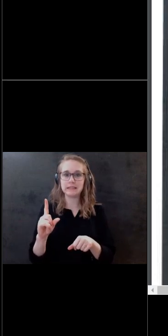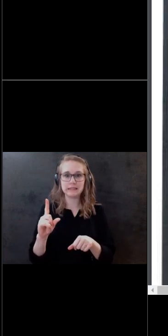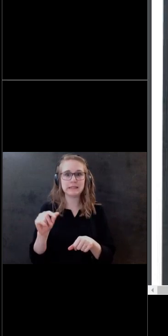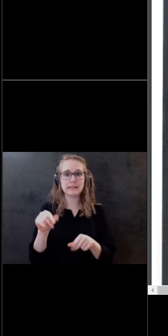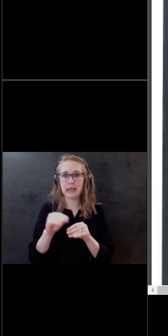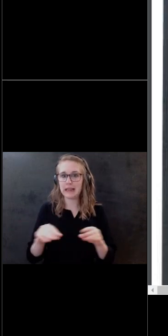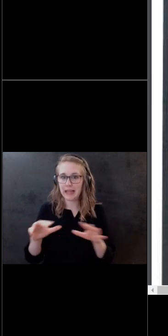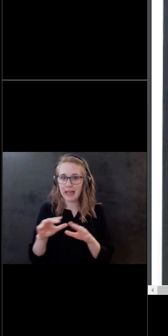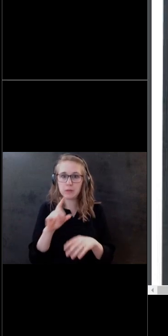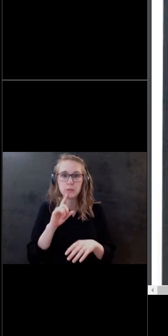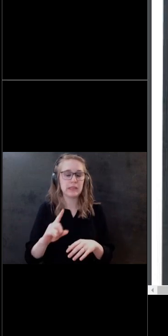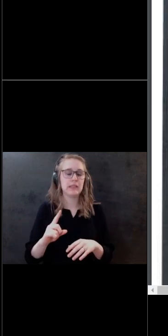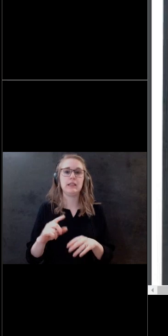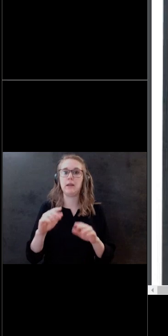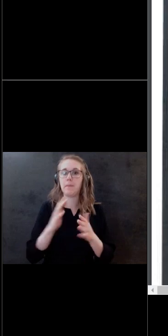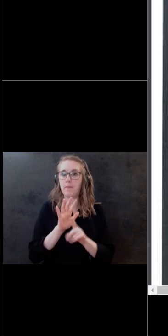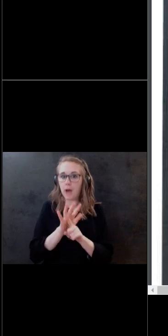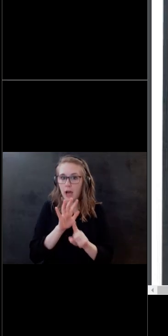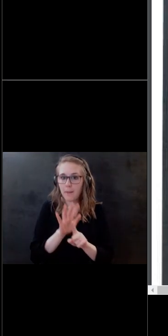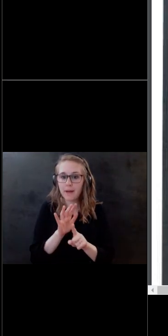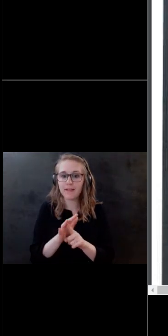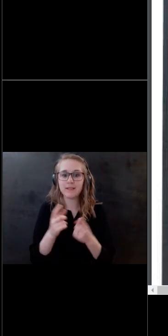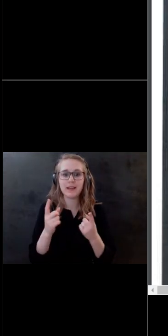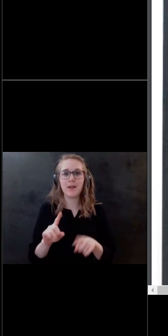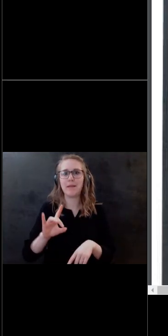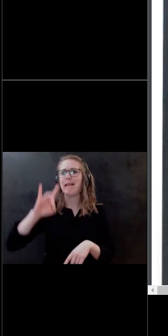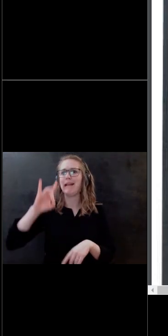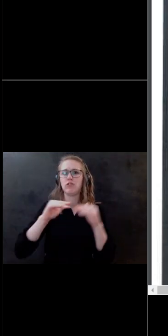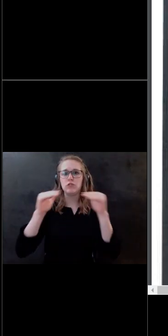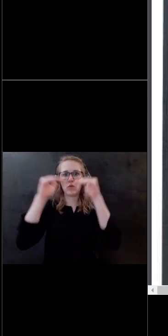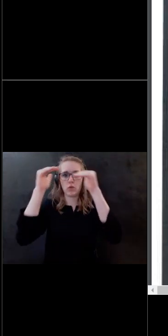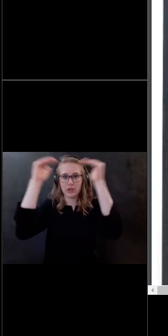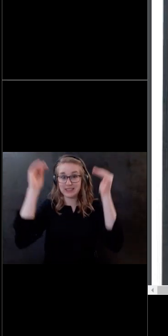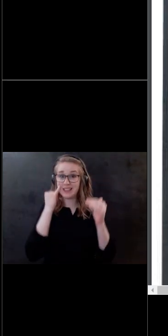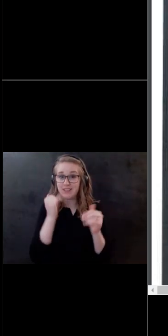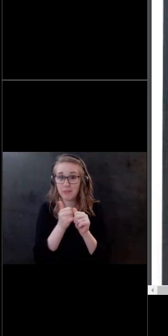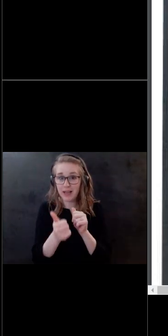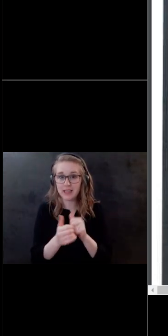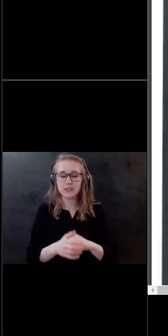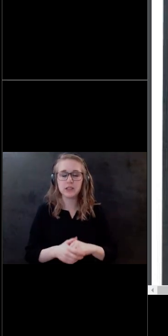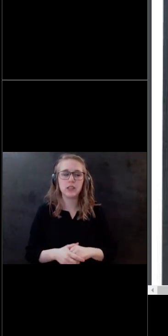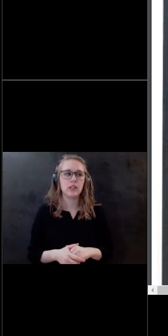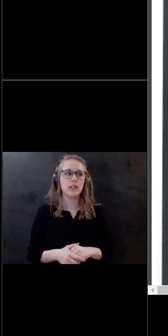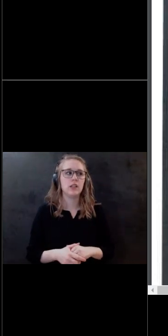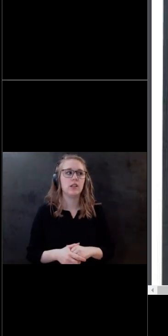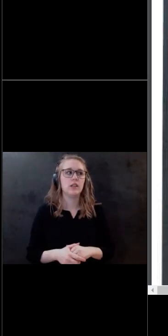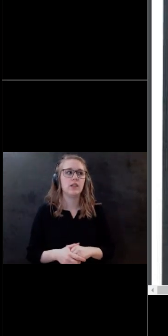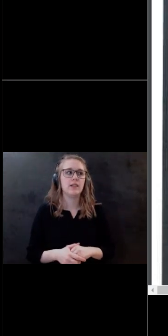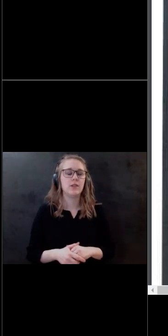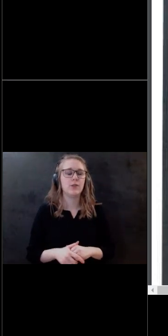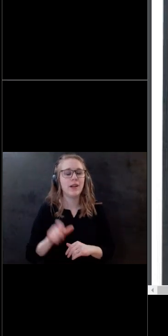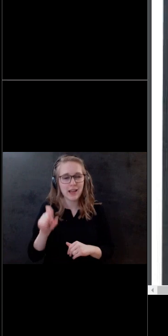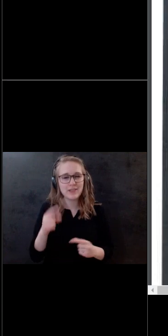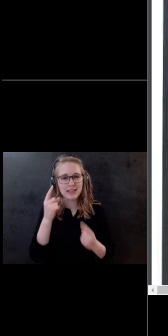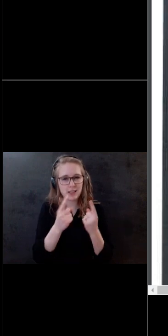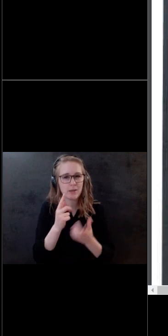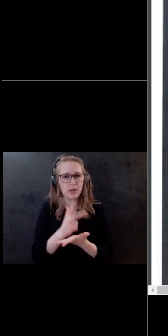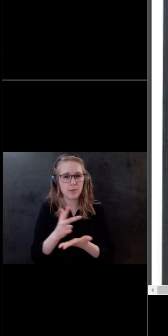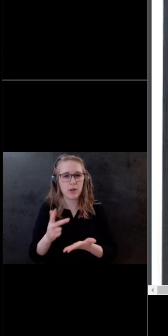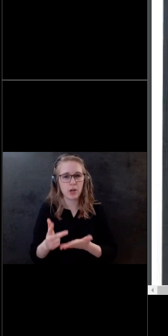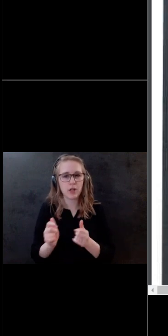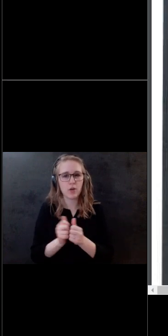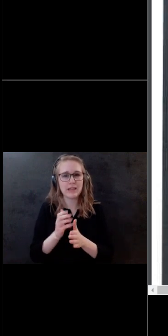ocean views and everything when it gets to be eight stories, if that ended up passing. We do have to think about the parking with